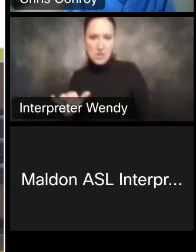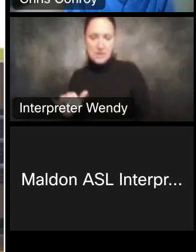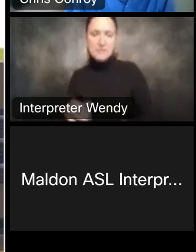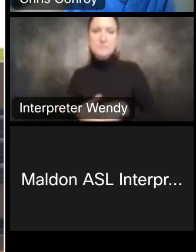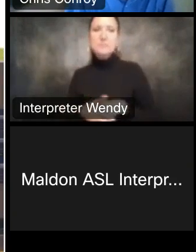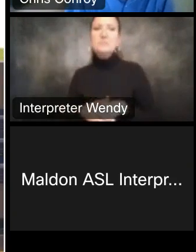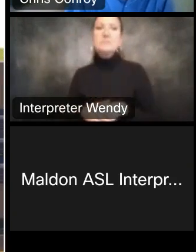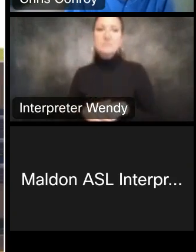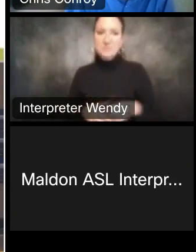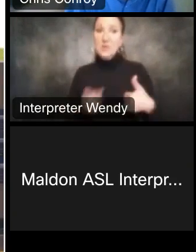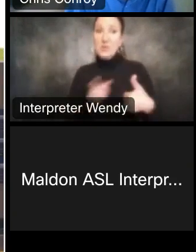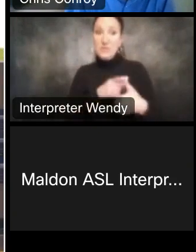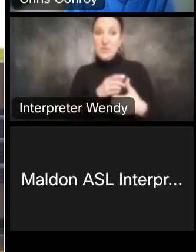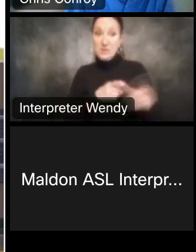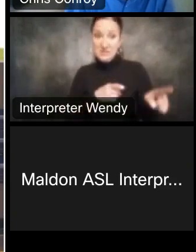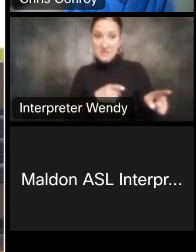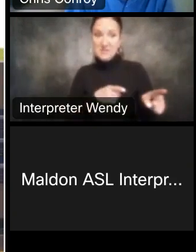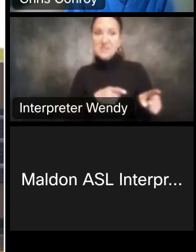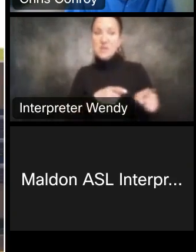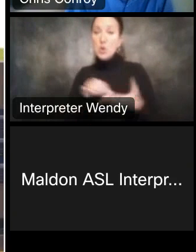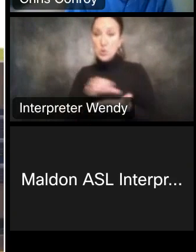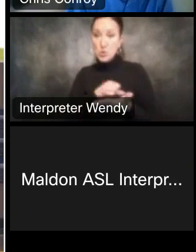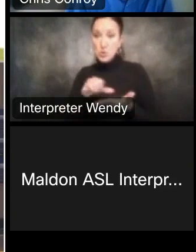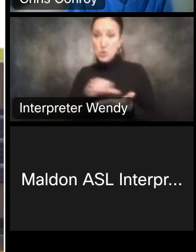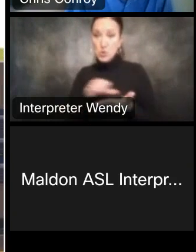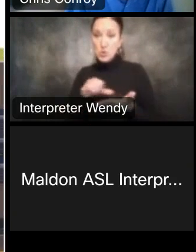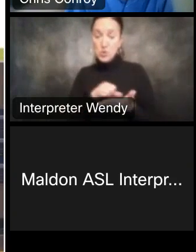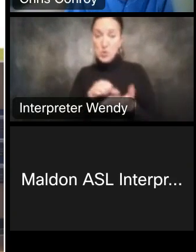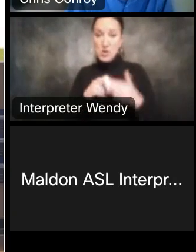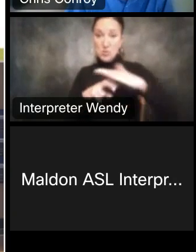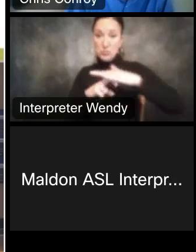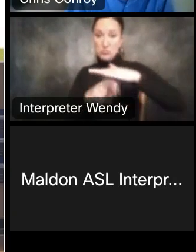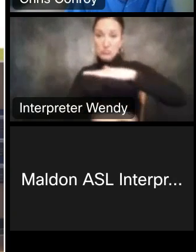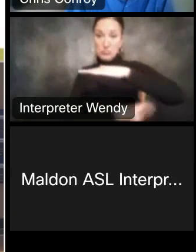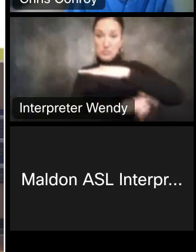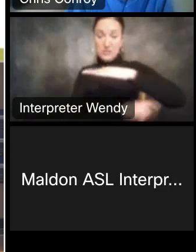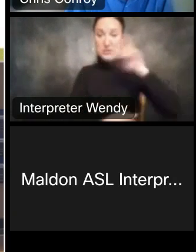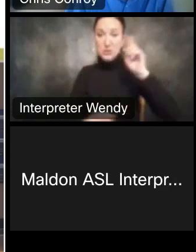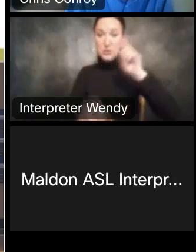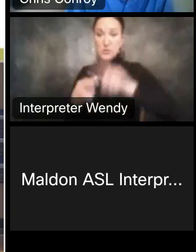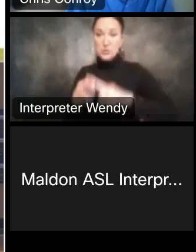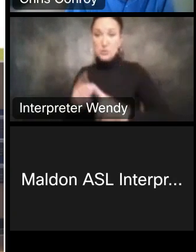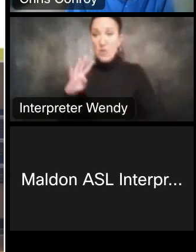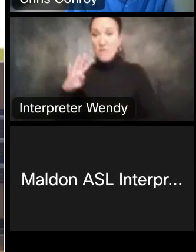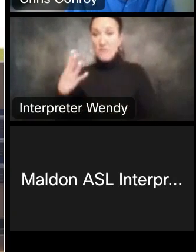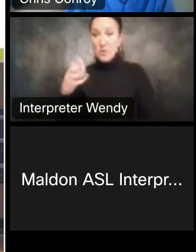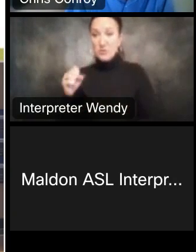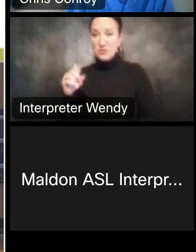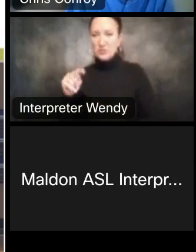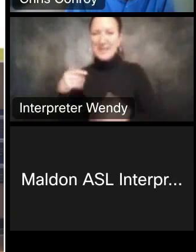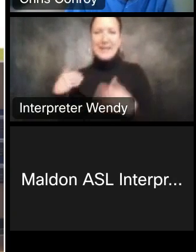first slide covers the segment of the corridor between New York Avenue Bridge up to the 4th Street, just by Union